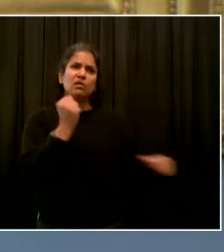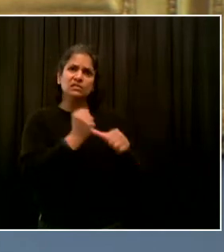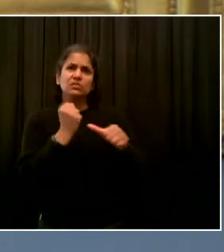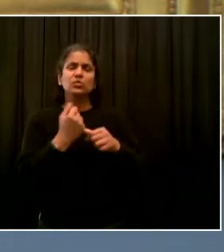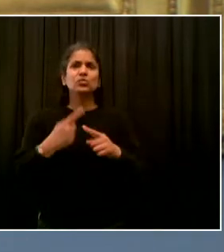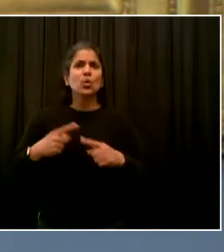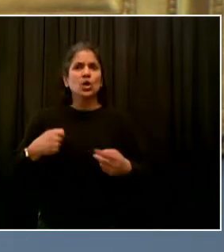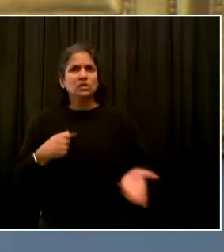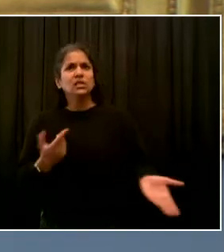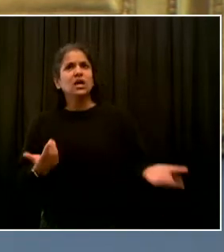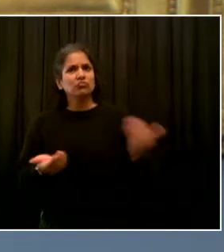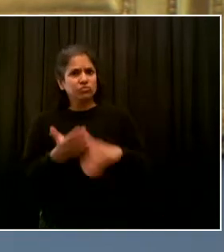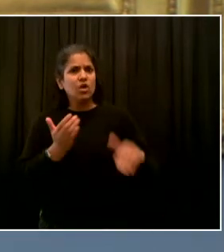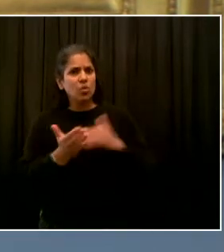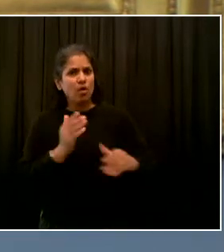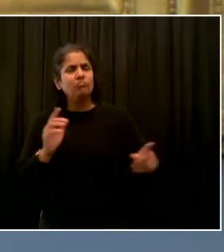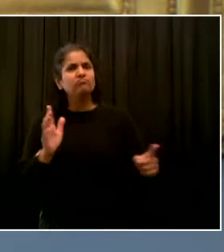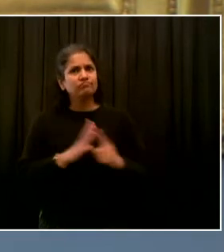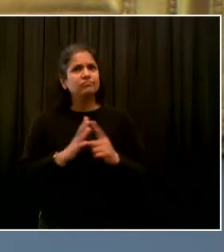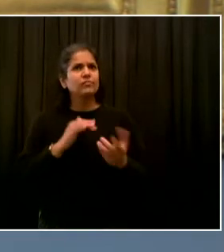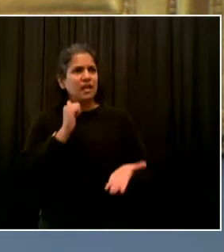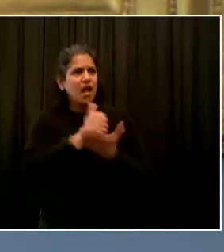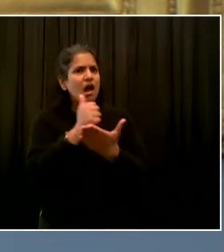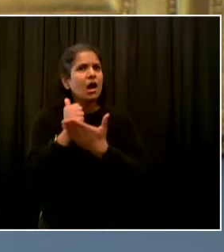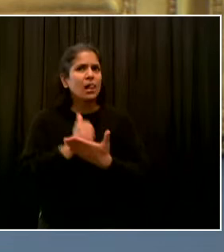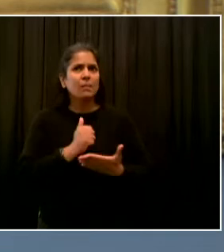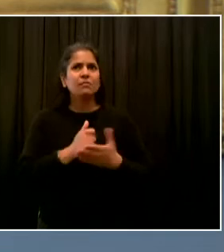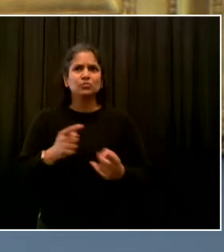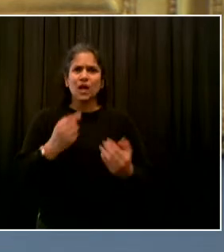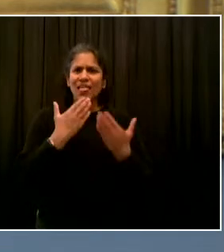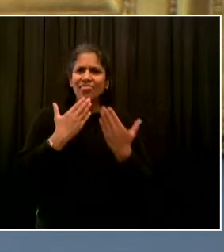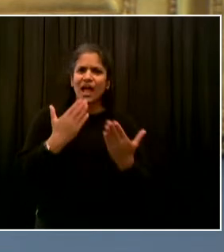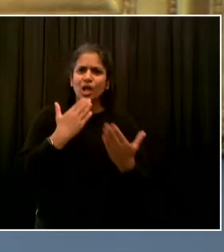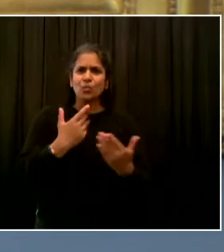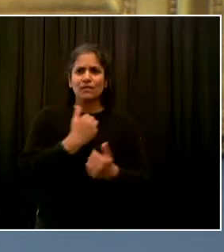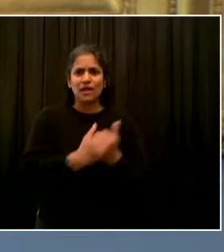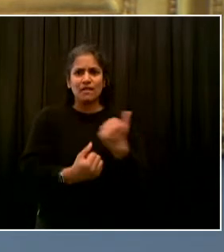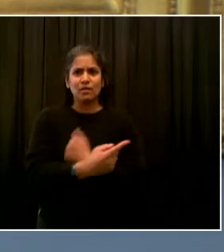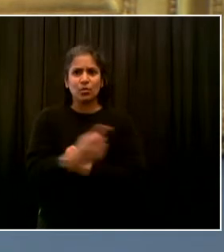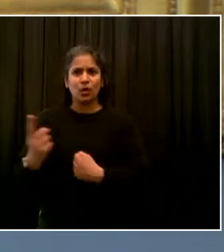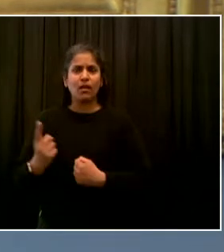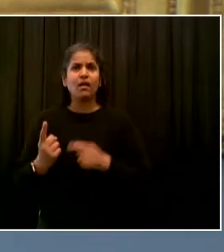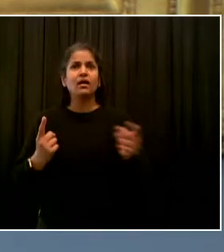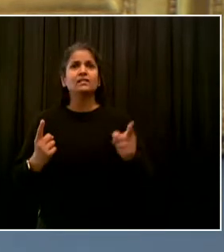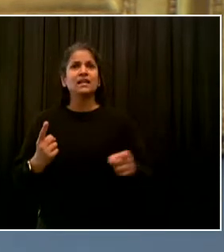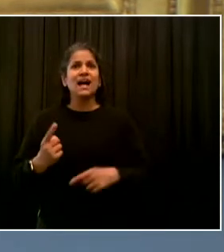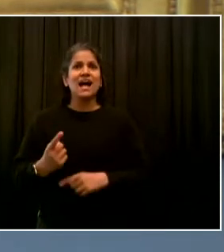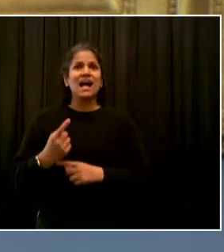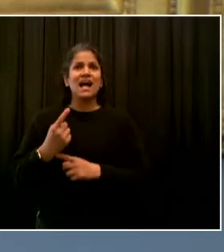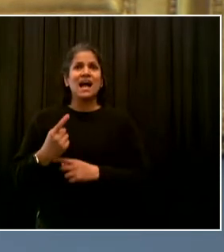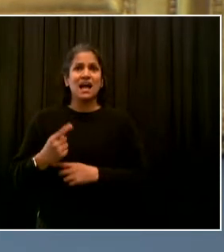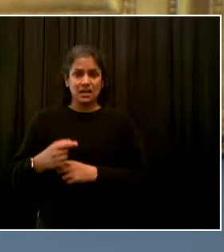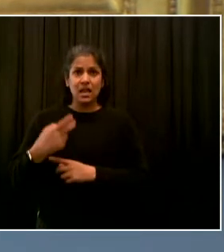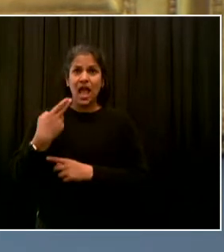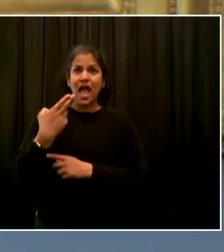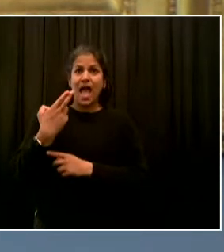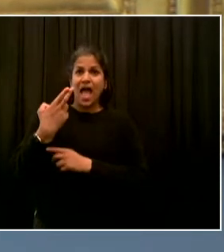again. And I want to thank all of them, the delegation leader, Hakeem Jeffries, and the senior